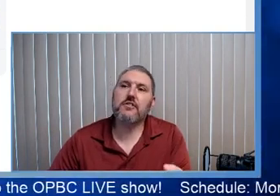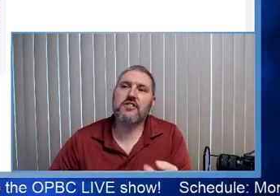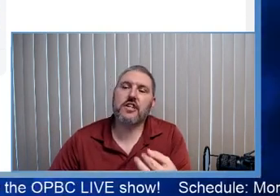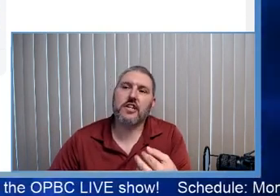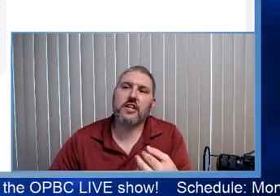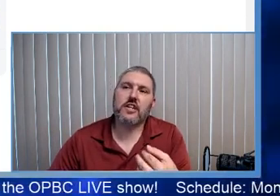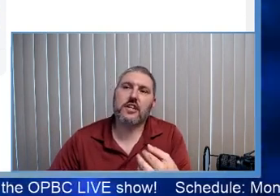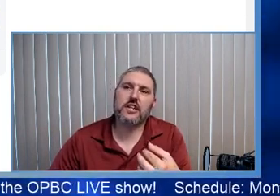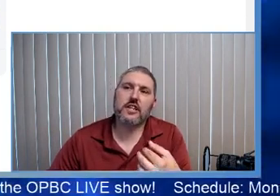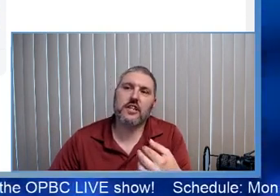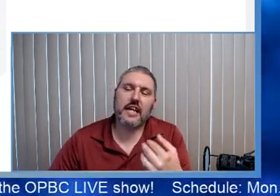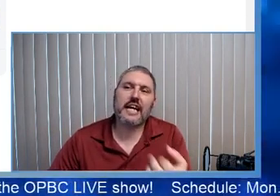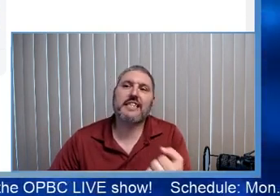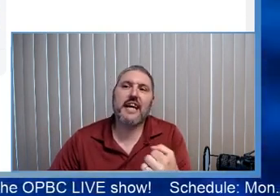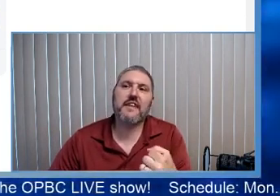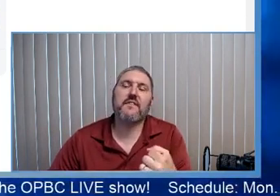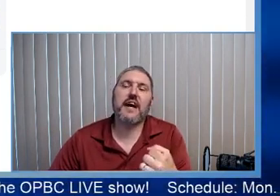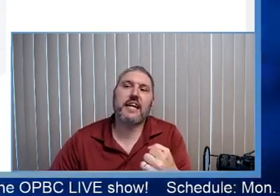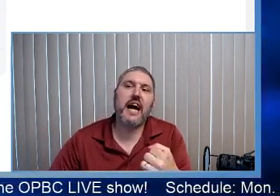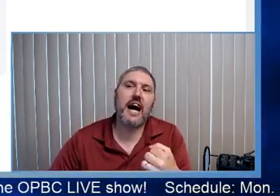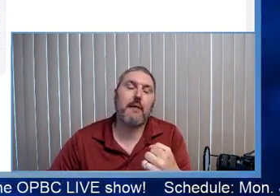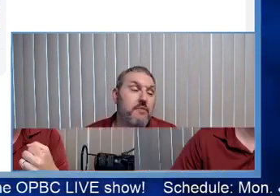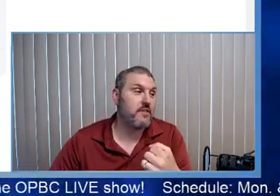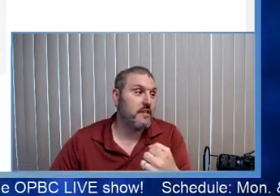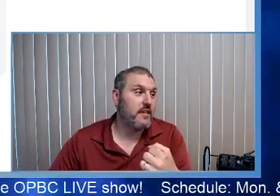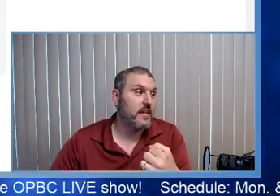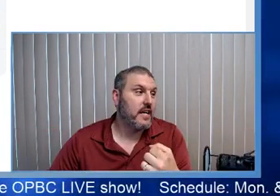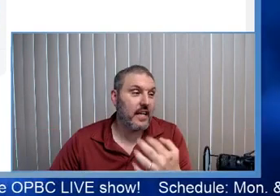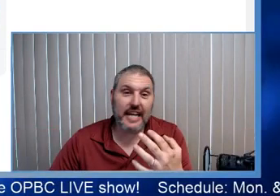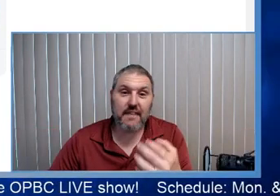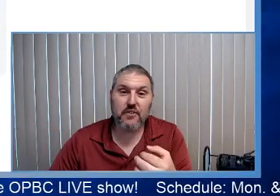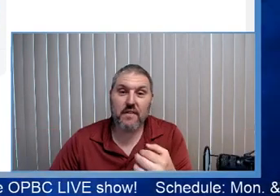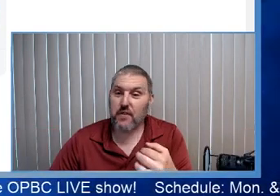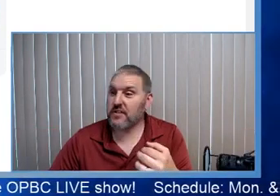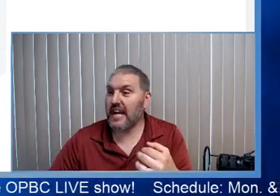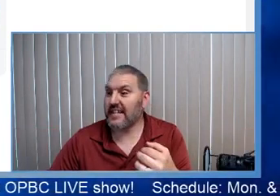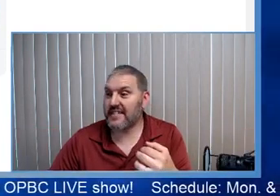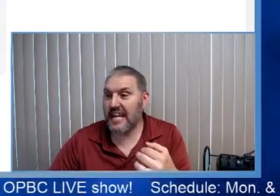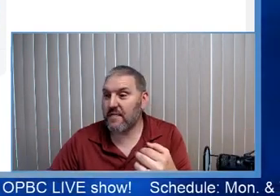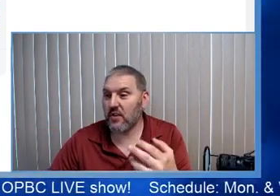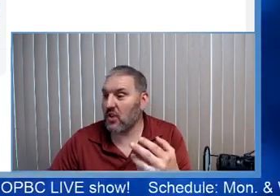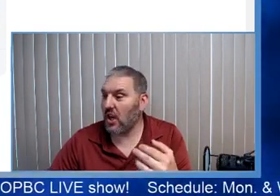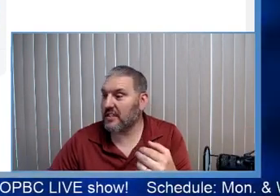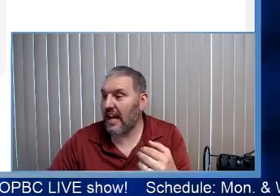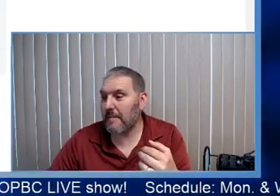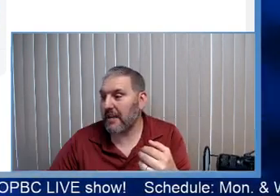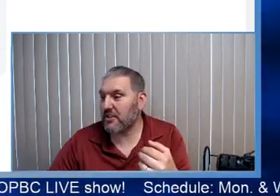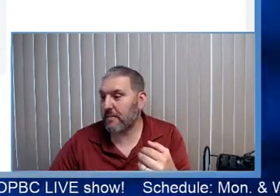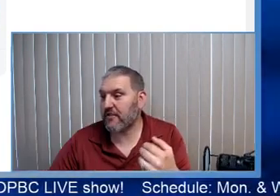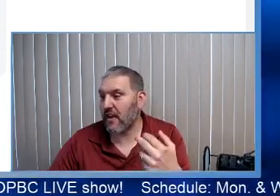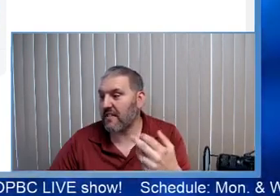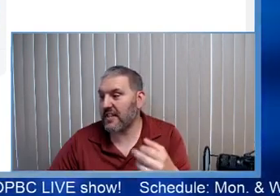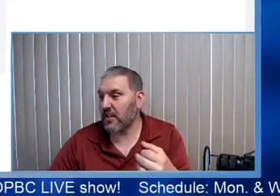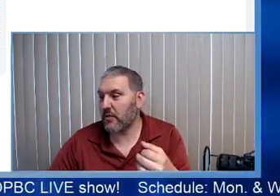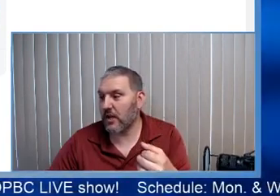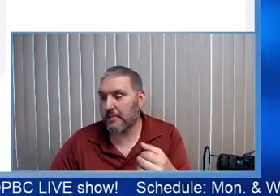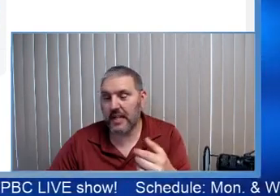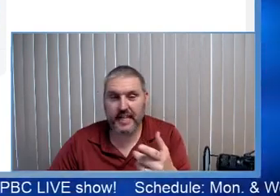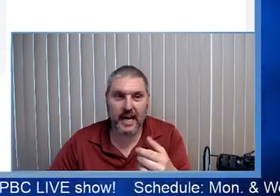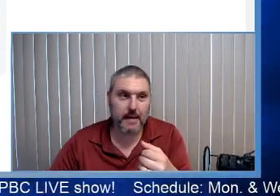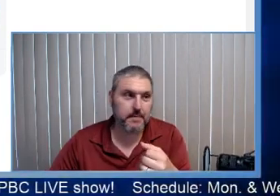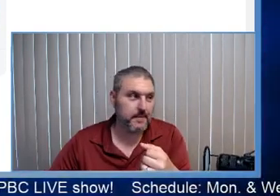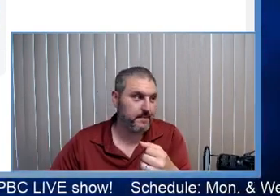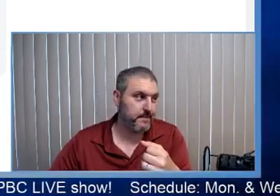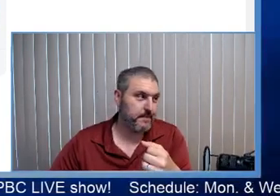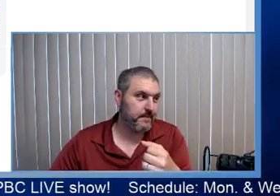you got used to like identifying cops. Like, after I first got saved for a long time, I used to be driving down the road. I'd be